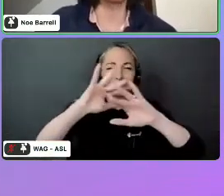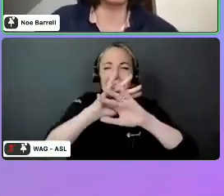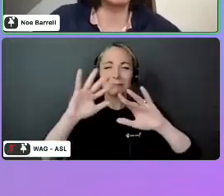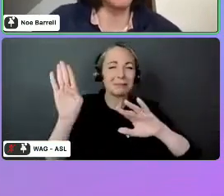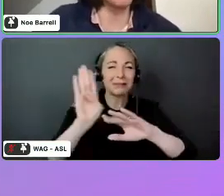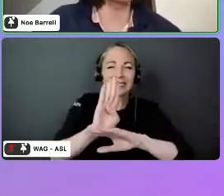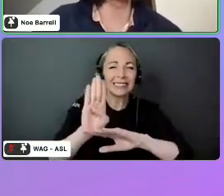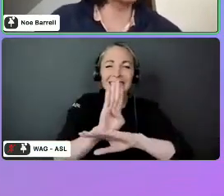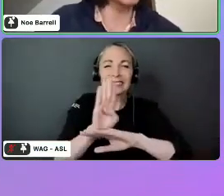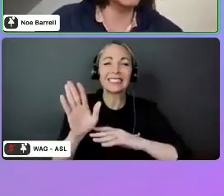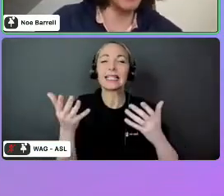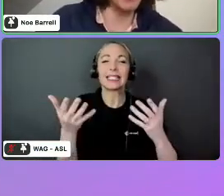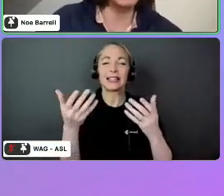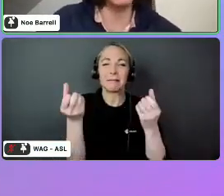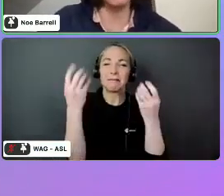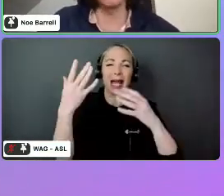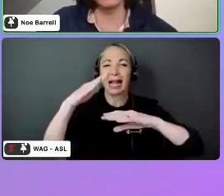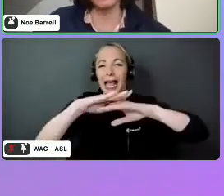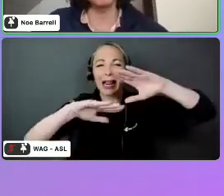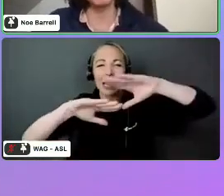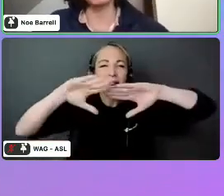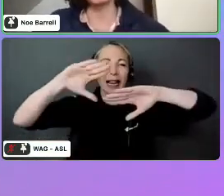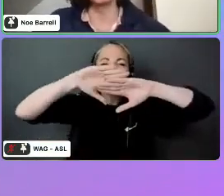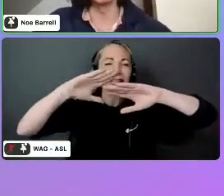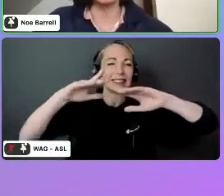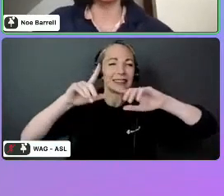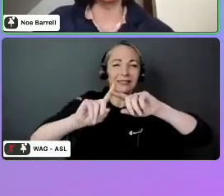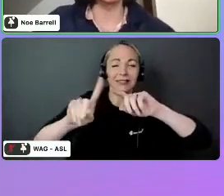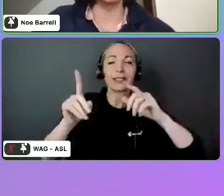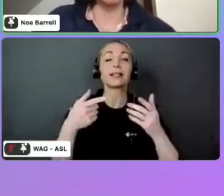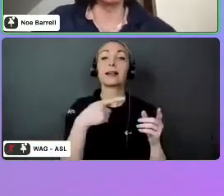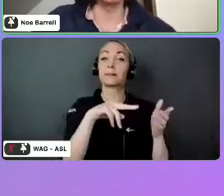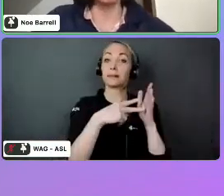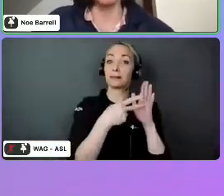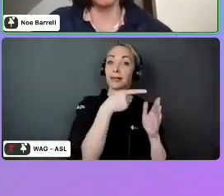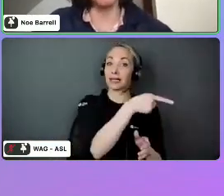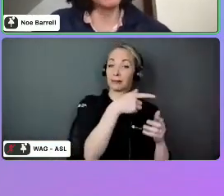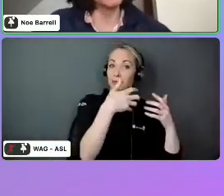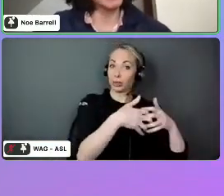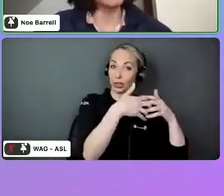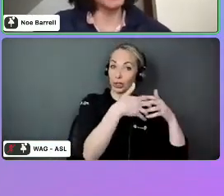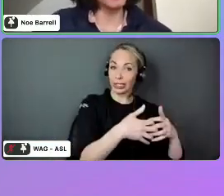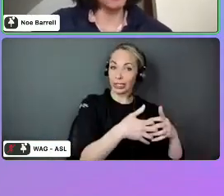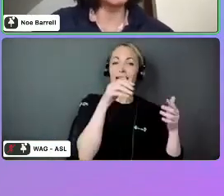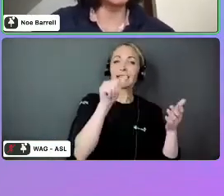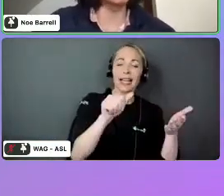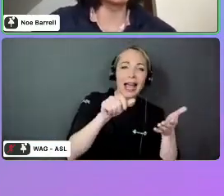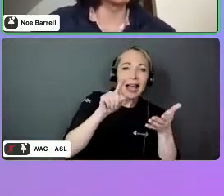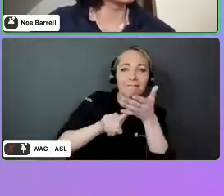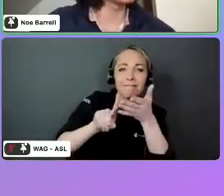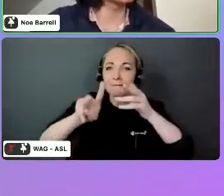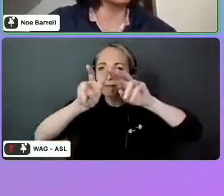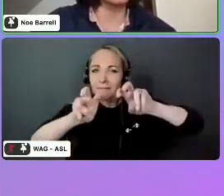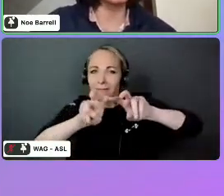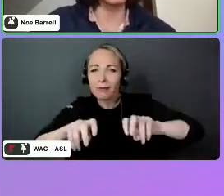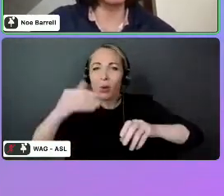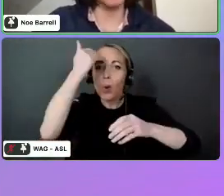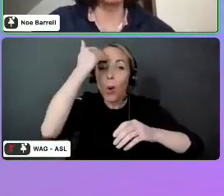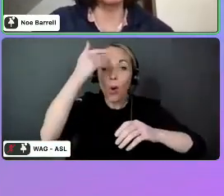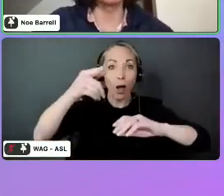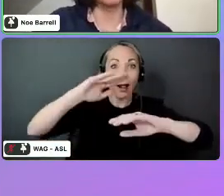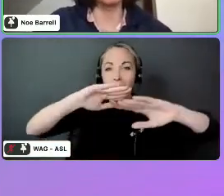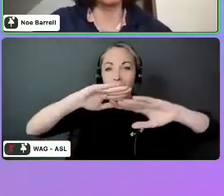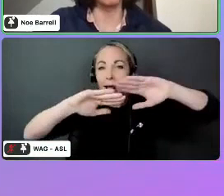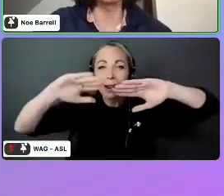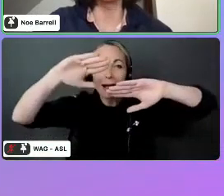efficiently process all of these objects and consider them. And then also user interfaces have